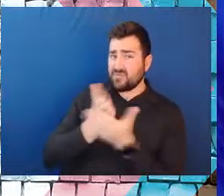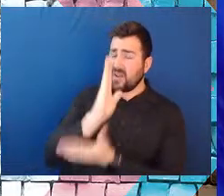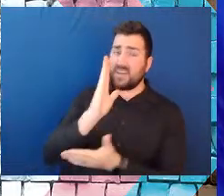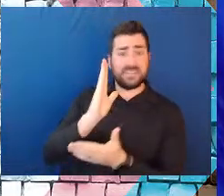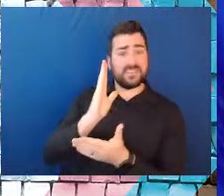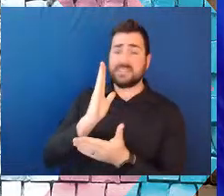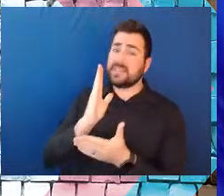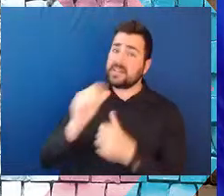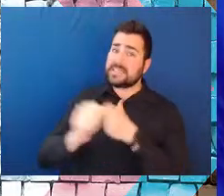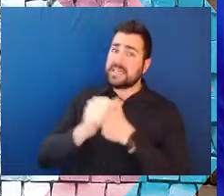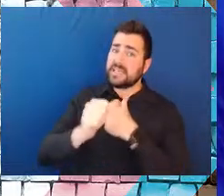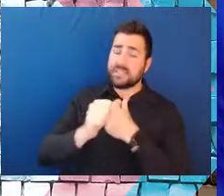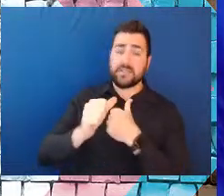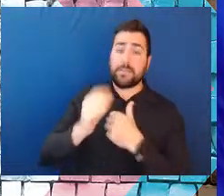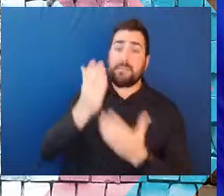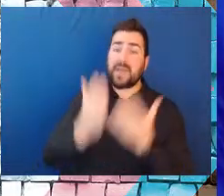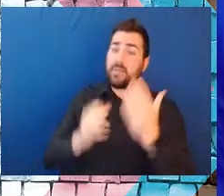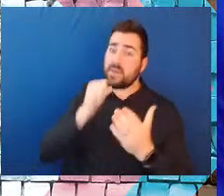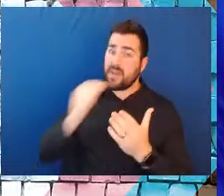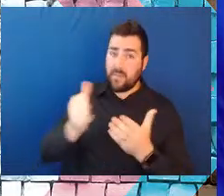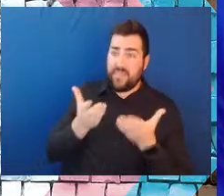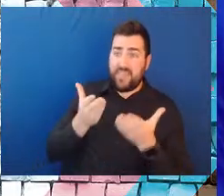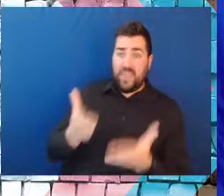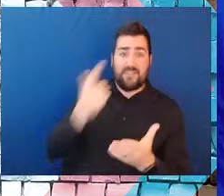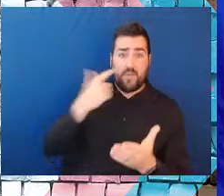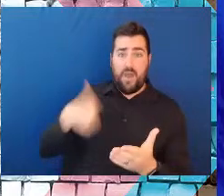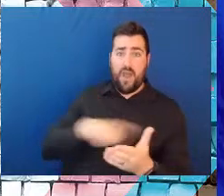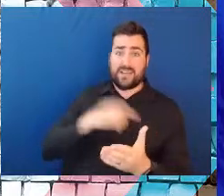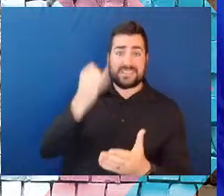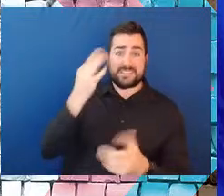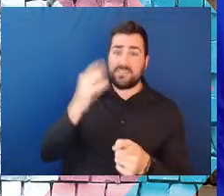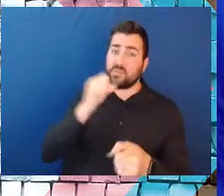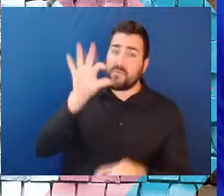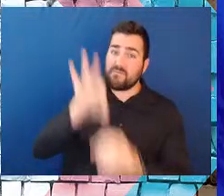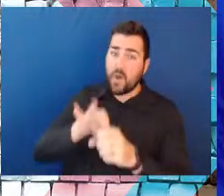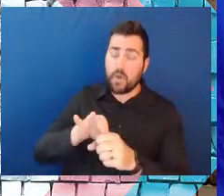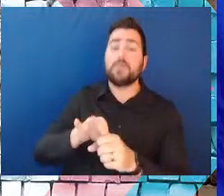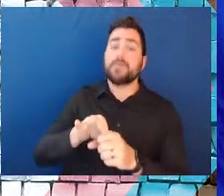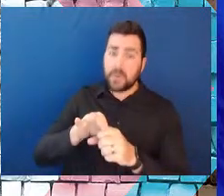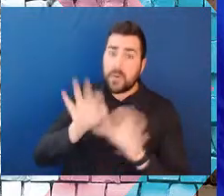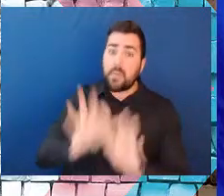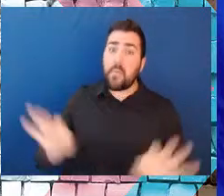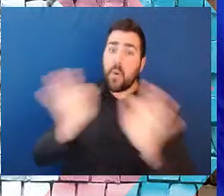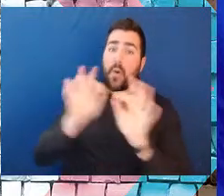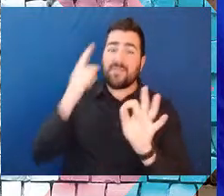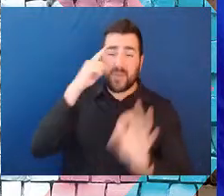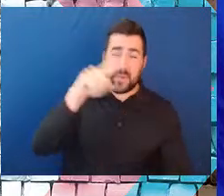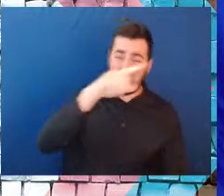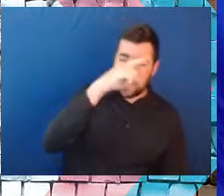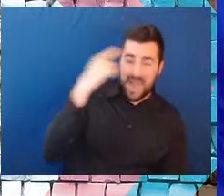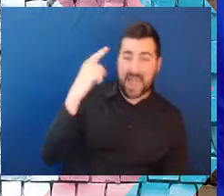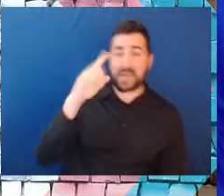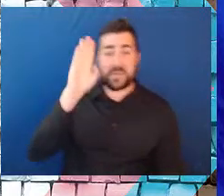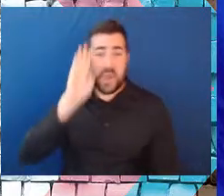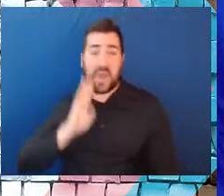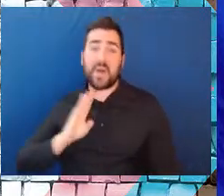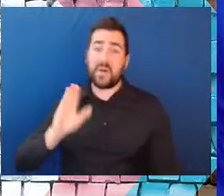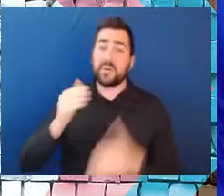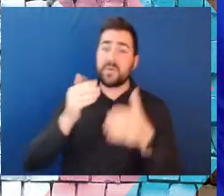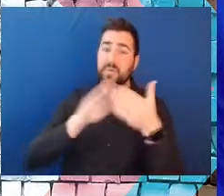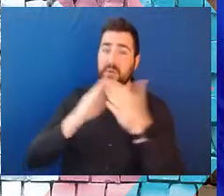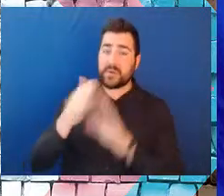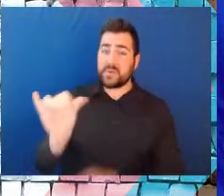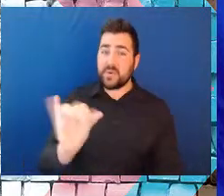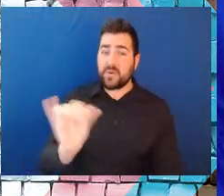need you to make a plan to vote now. Early voting starts on October 19th. From the top to the bottom of the ballot, we need you to vote for